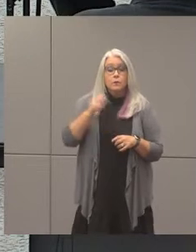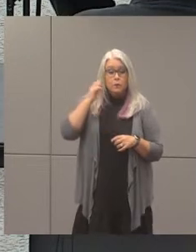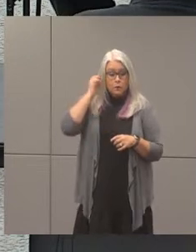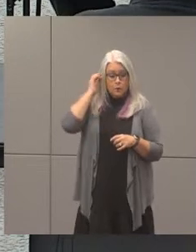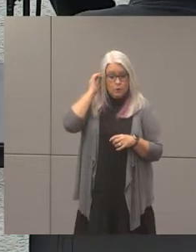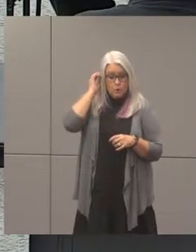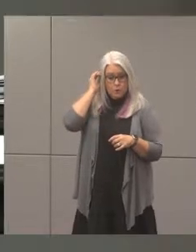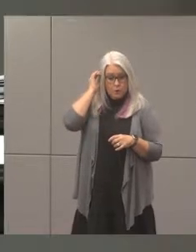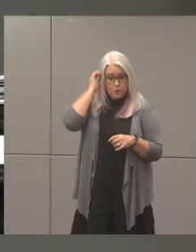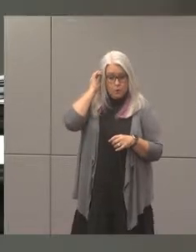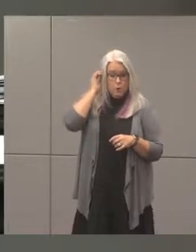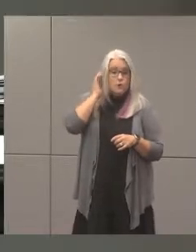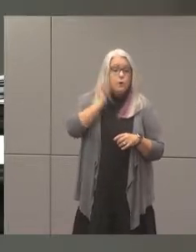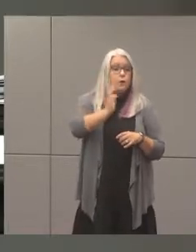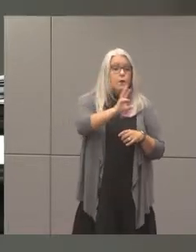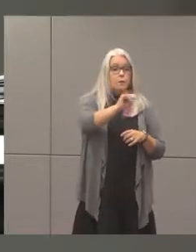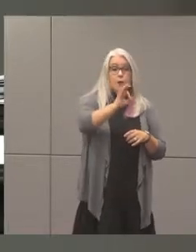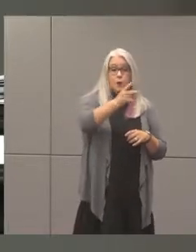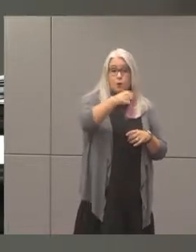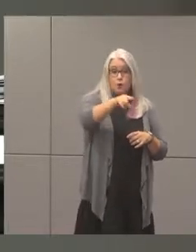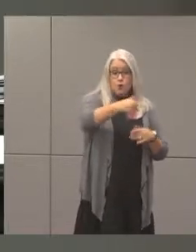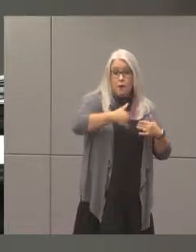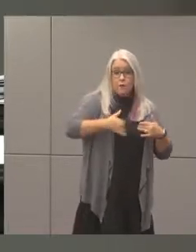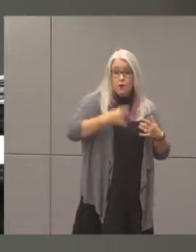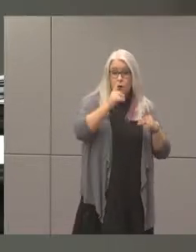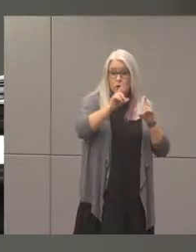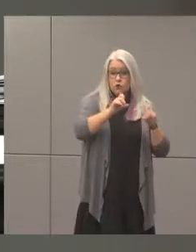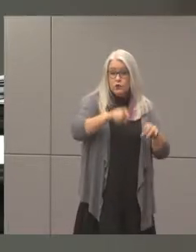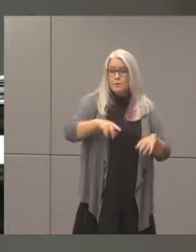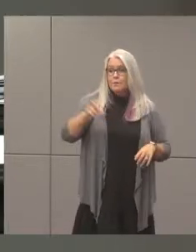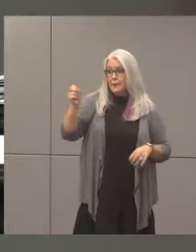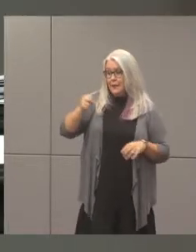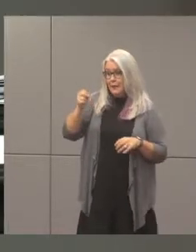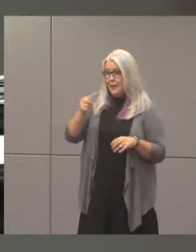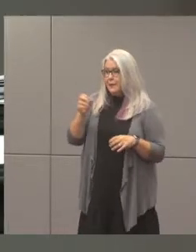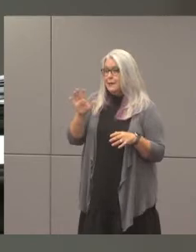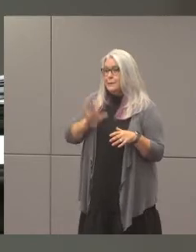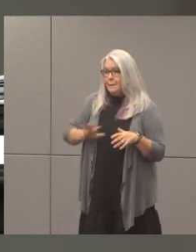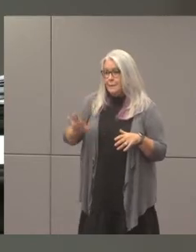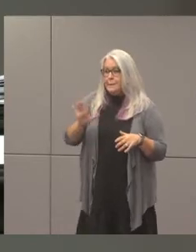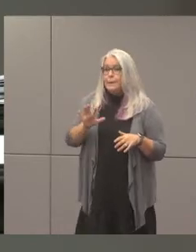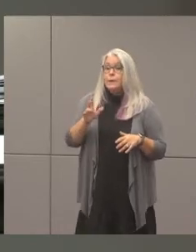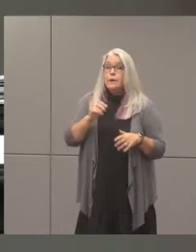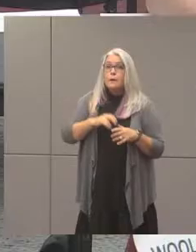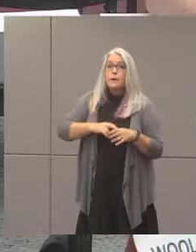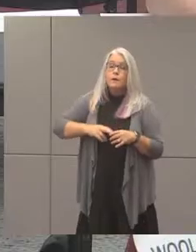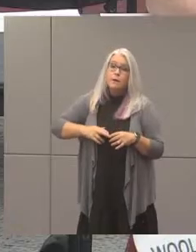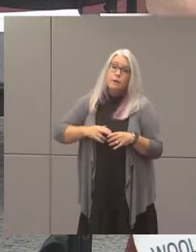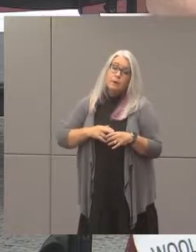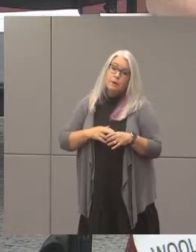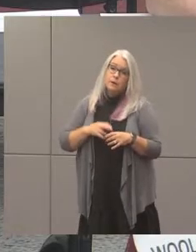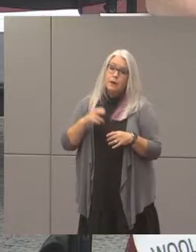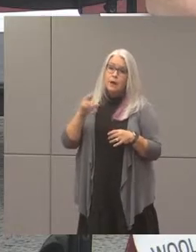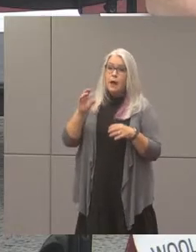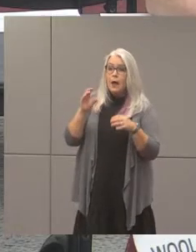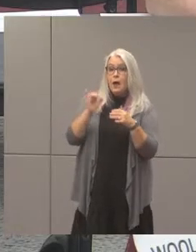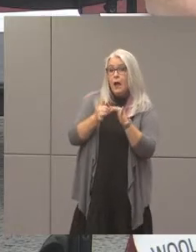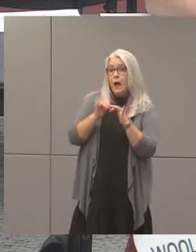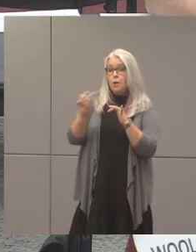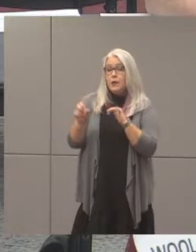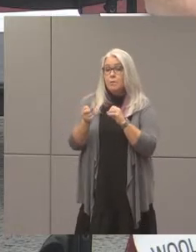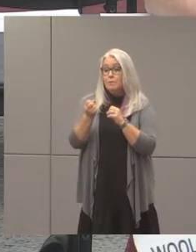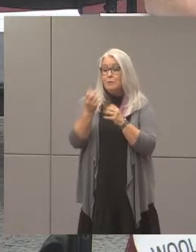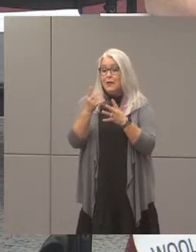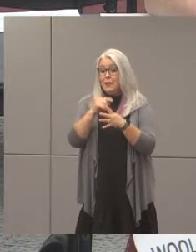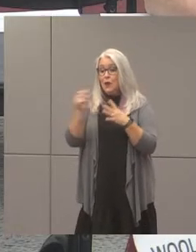Michael, you had a question next, I'm sorry. Yeah, actually, it was along the lines of, how many other institutions was